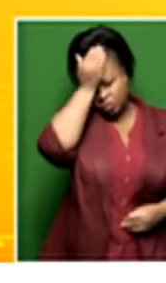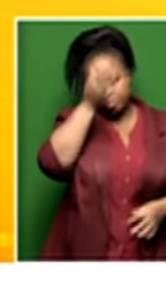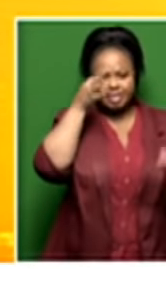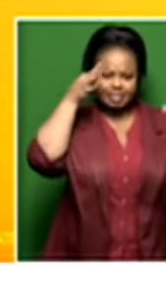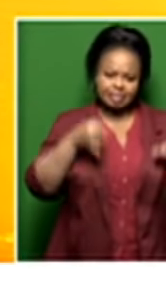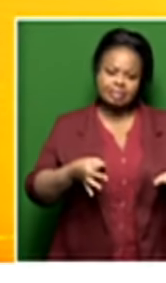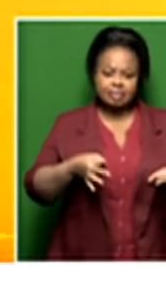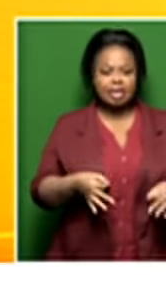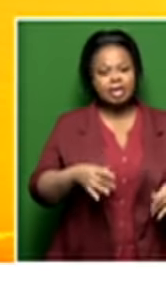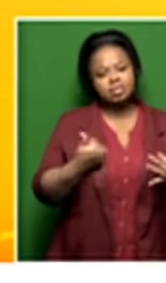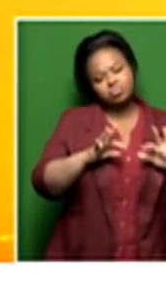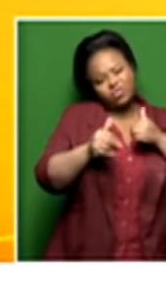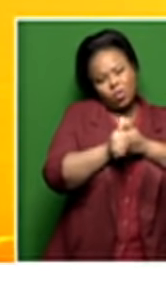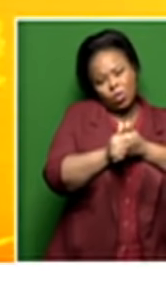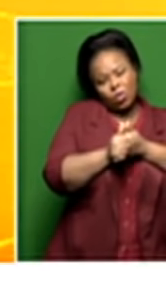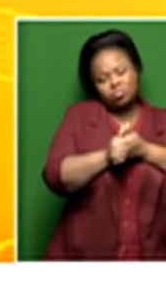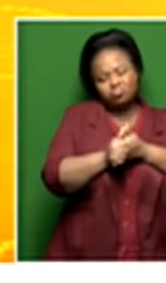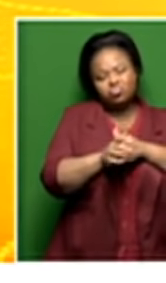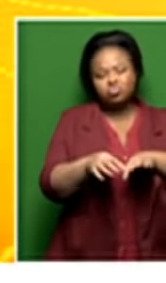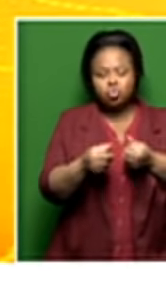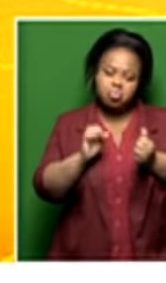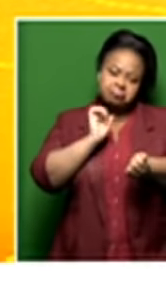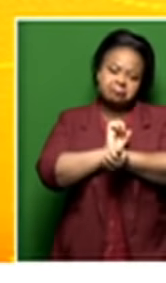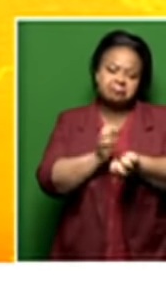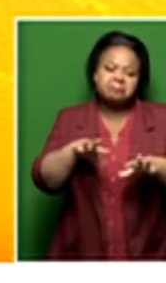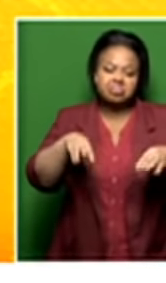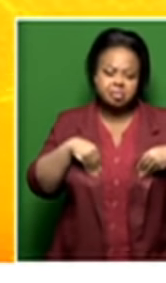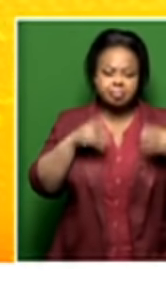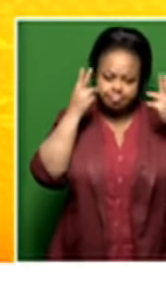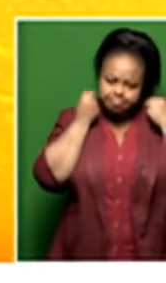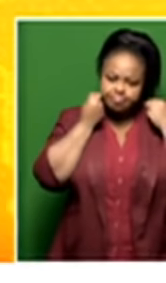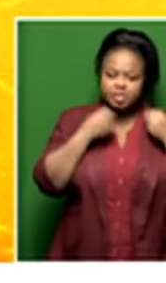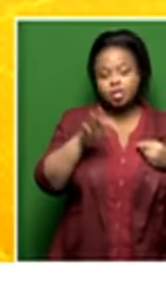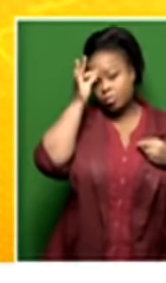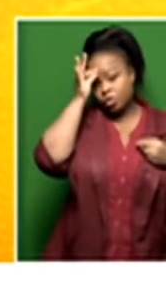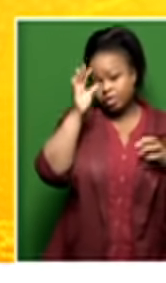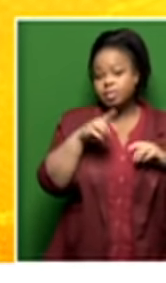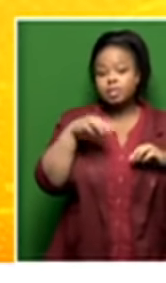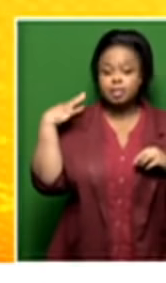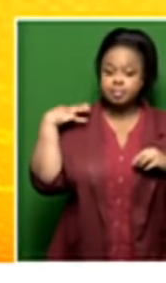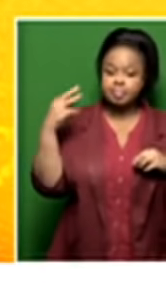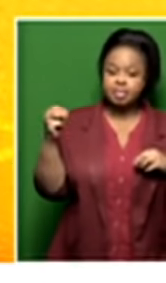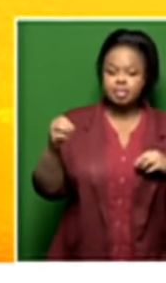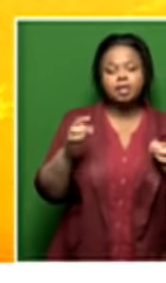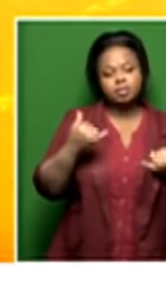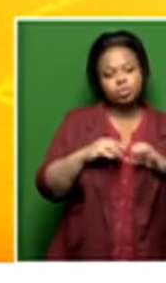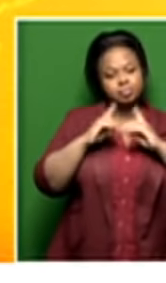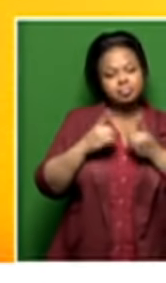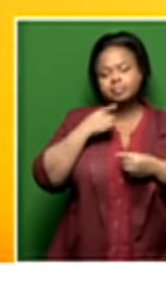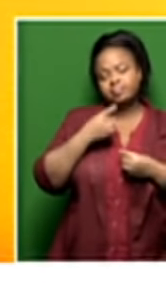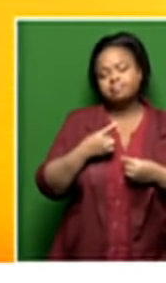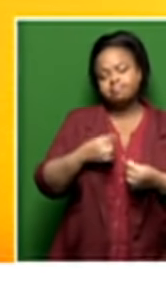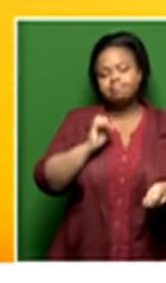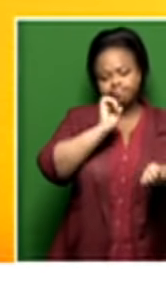fact decided to comply with the incarceration order, and the police ministry confirmed that the former president had